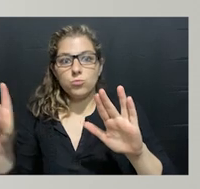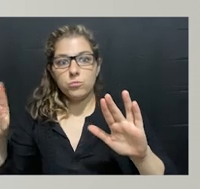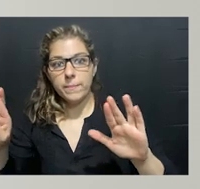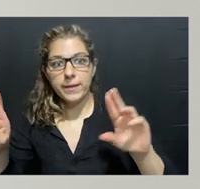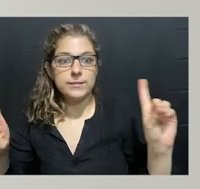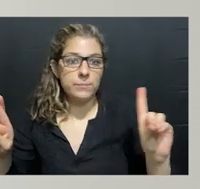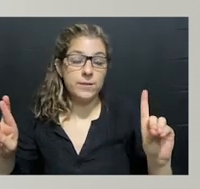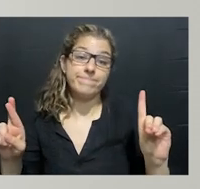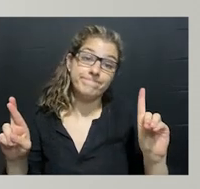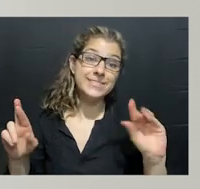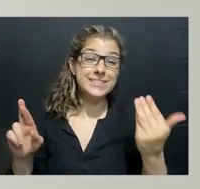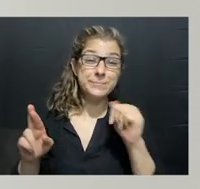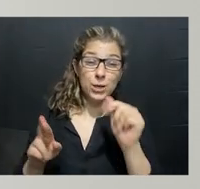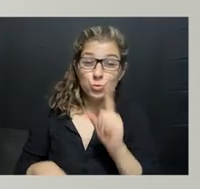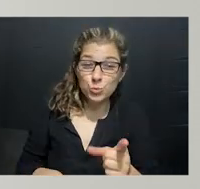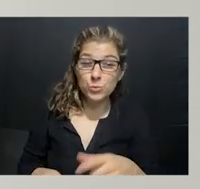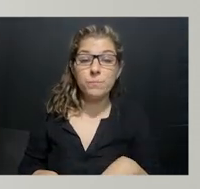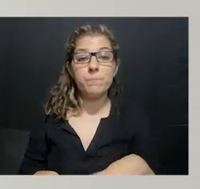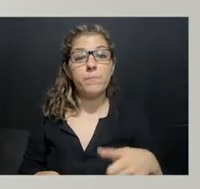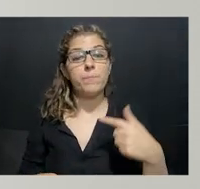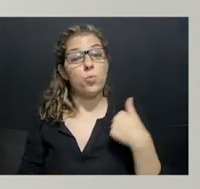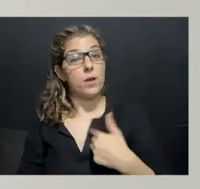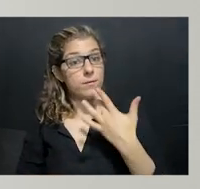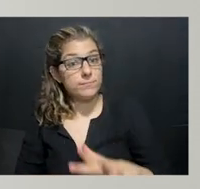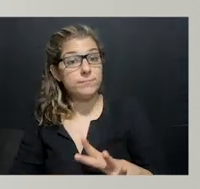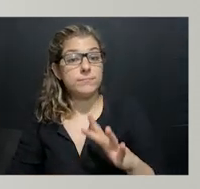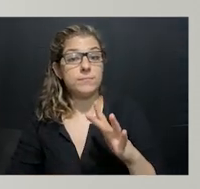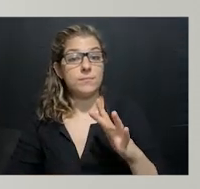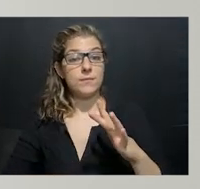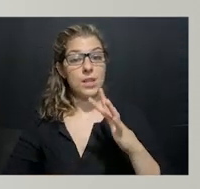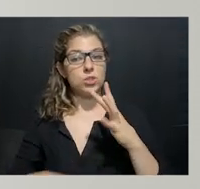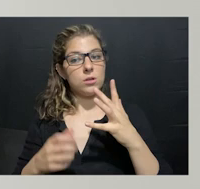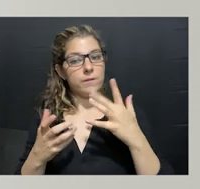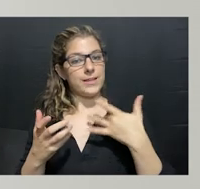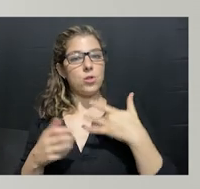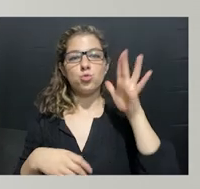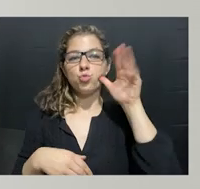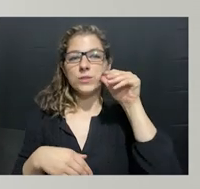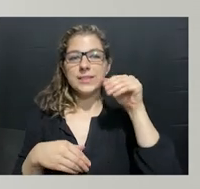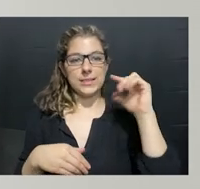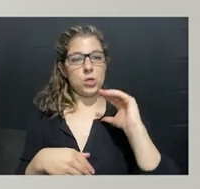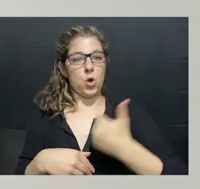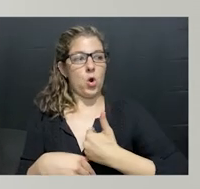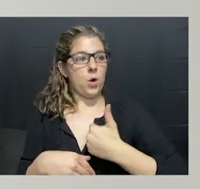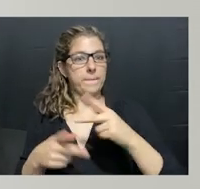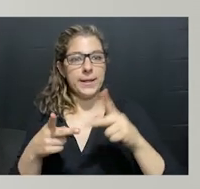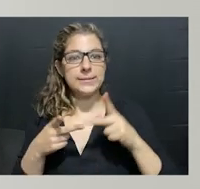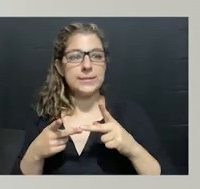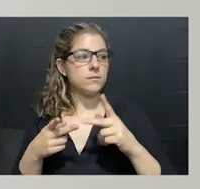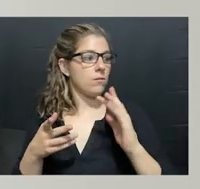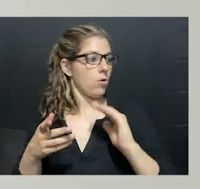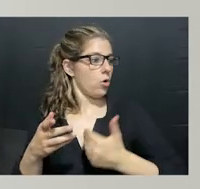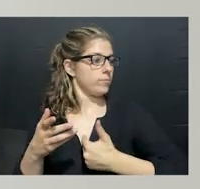Regrettably, that's proven not to be the case, but we are fortunate that there is a resilience in our institutions and a